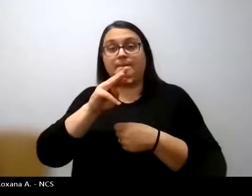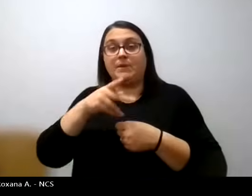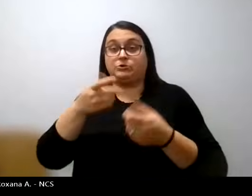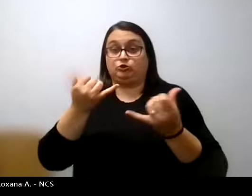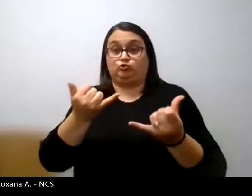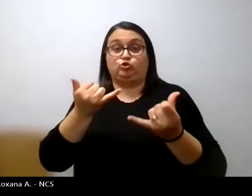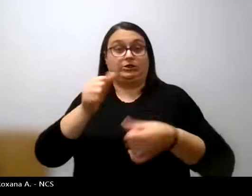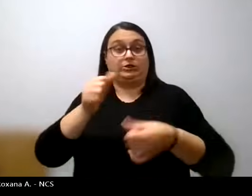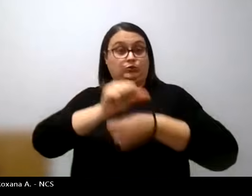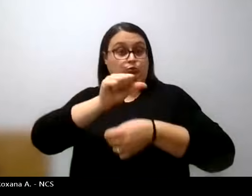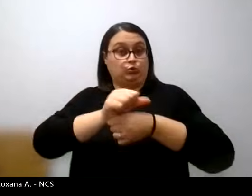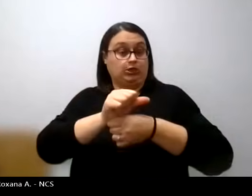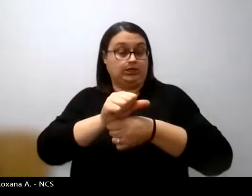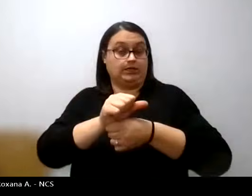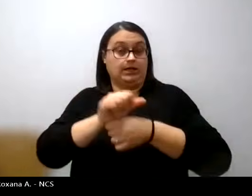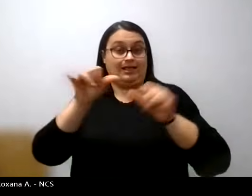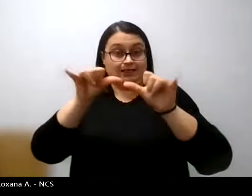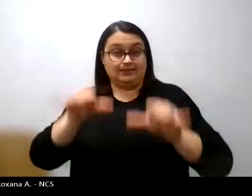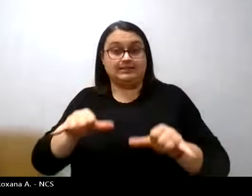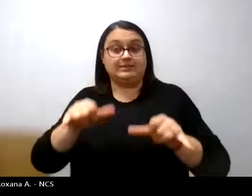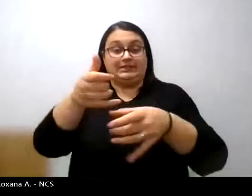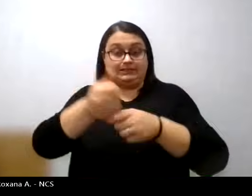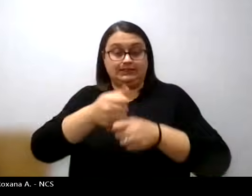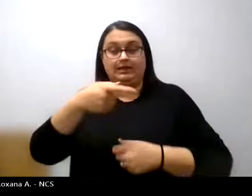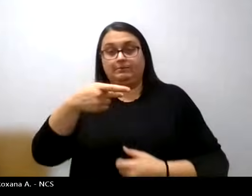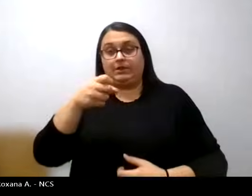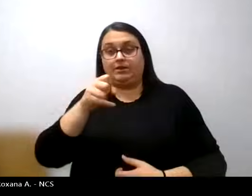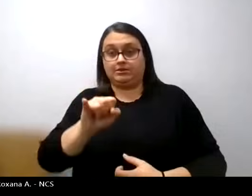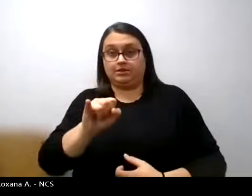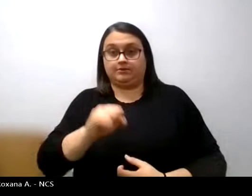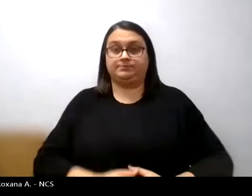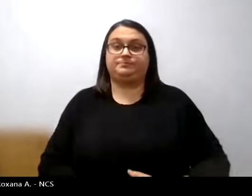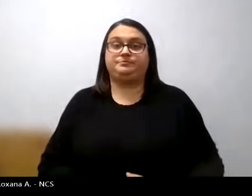working and the system is regaining PSI?